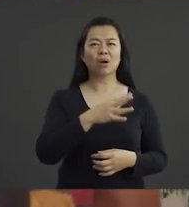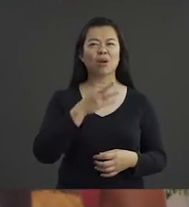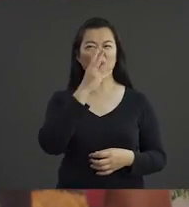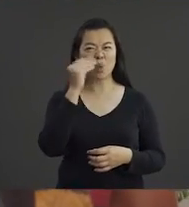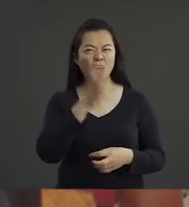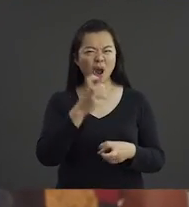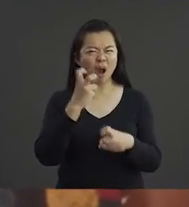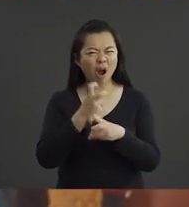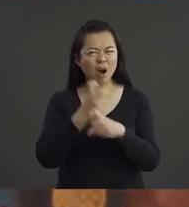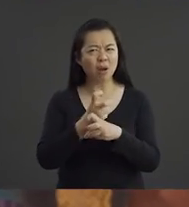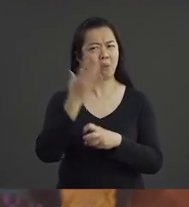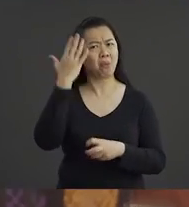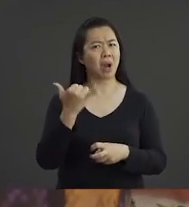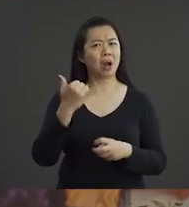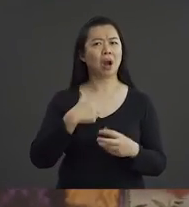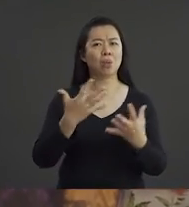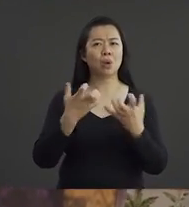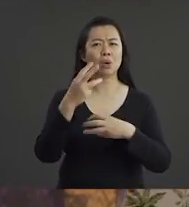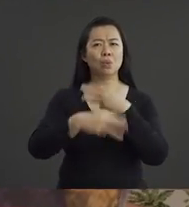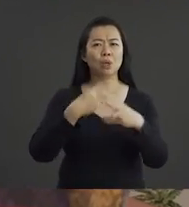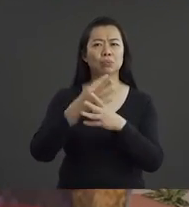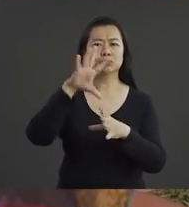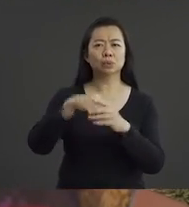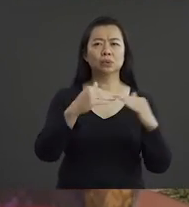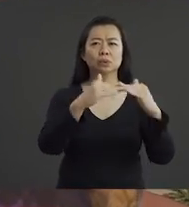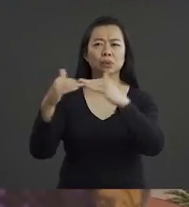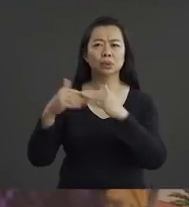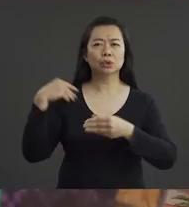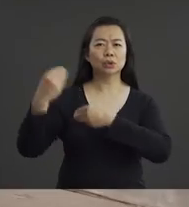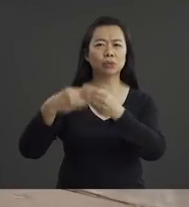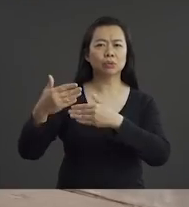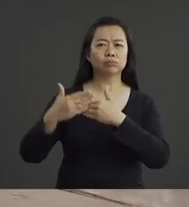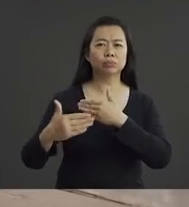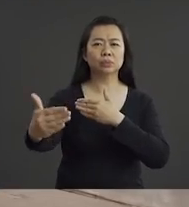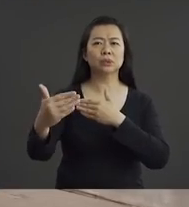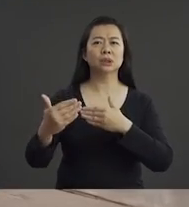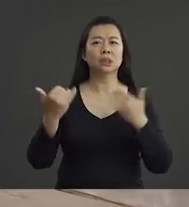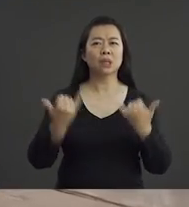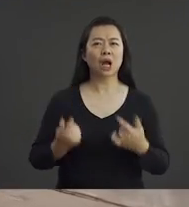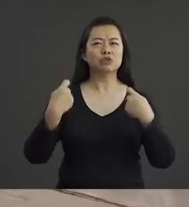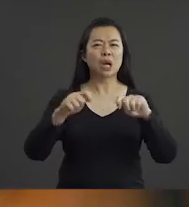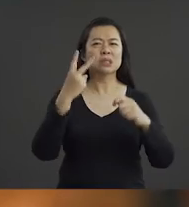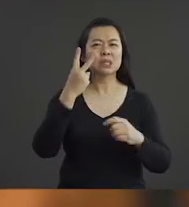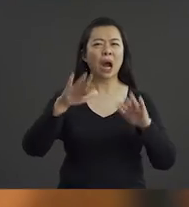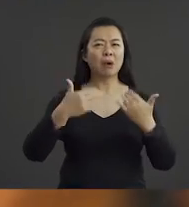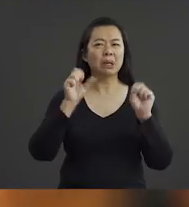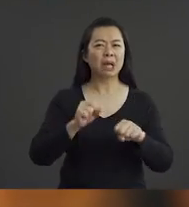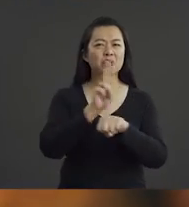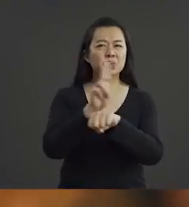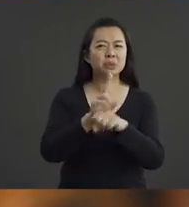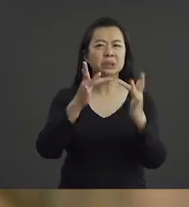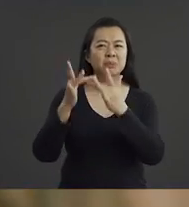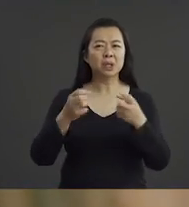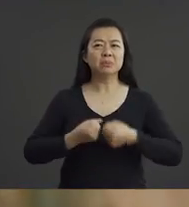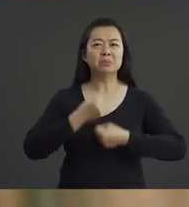more inclusive and fair world for future generations. We're trying to make a significant and lasting impact while still figuring out